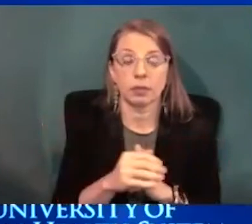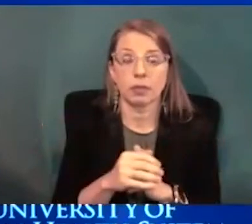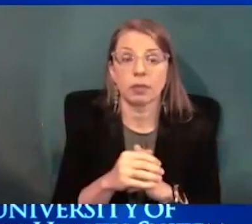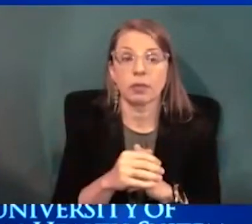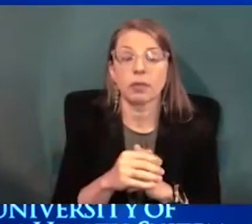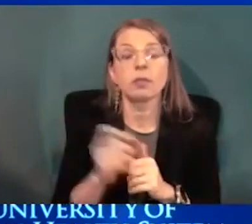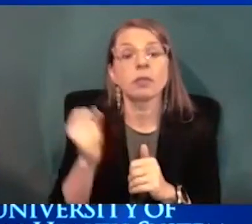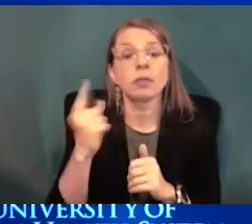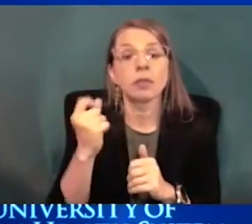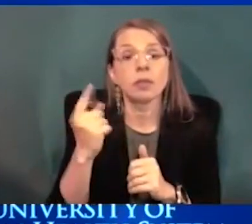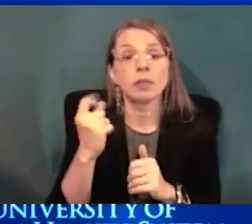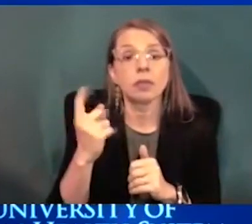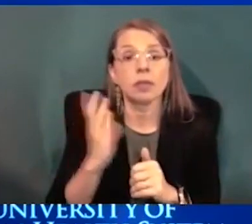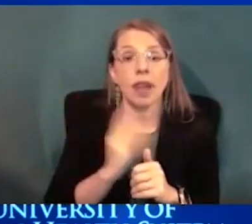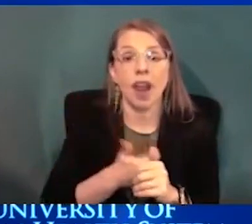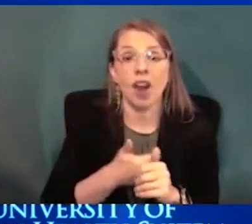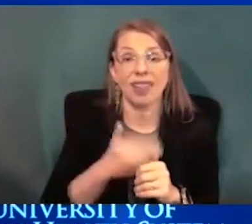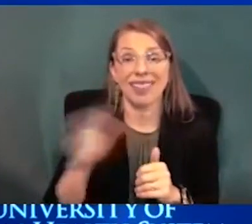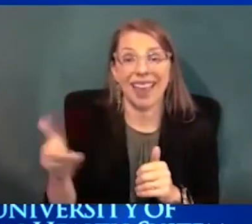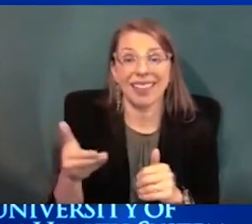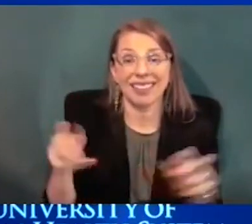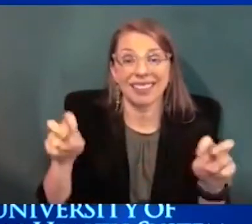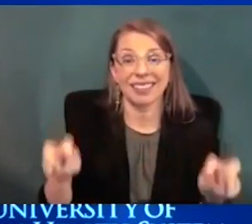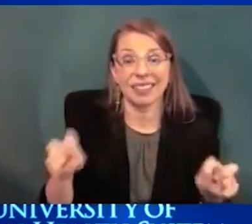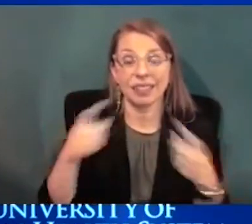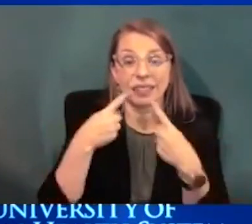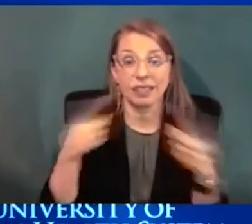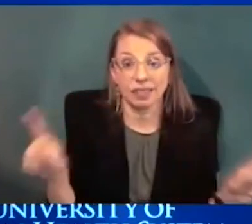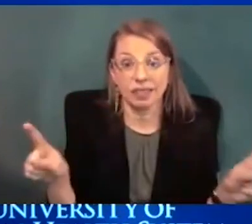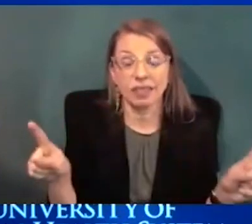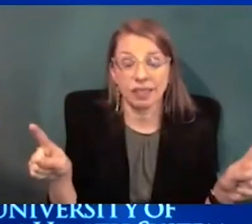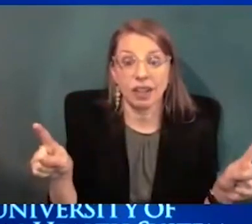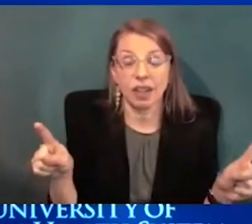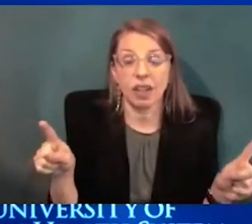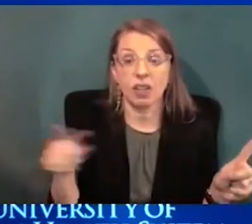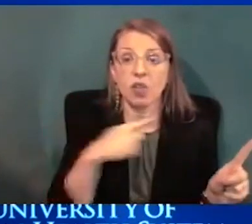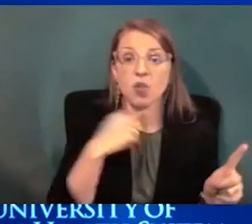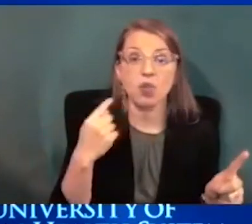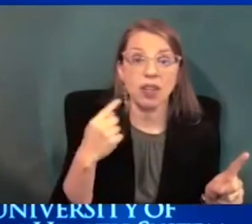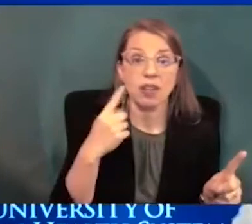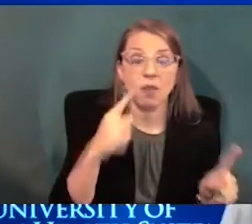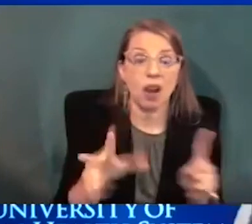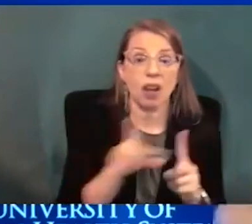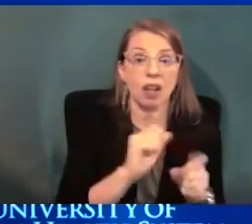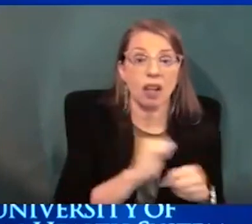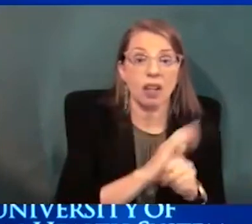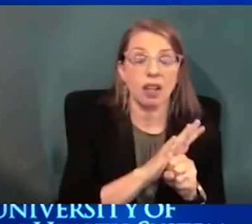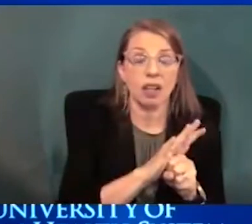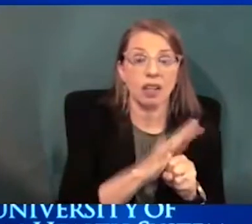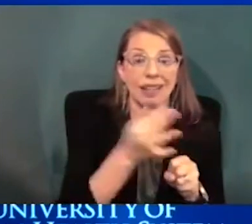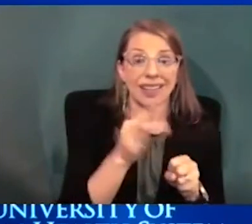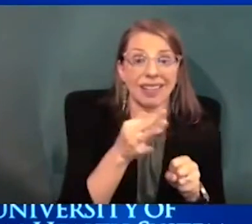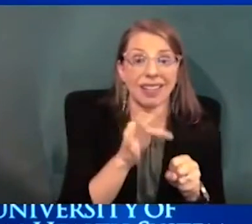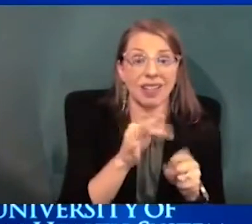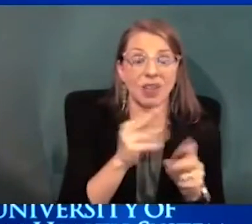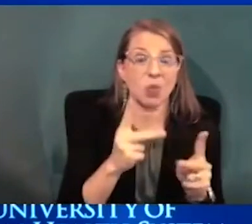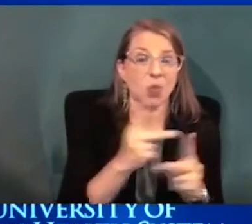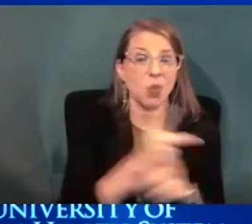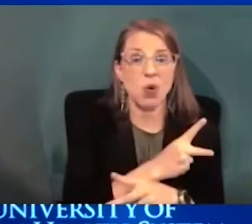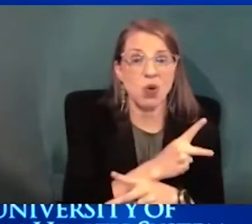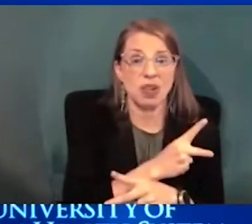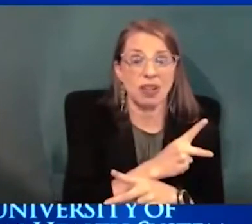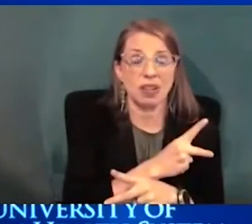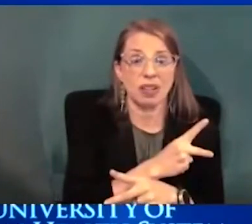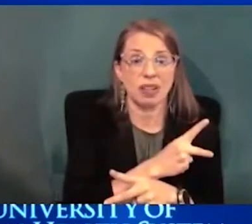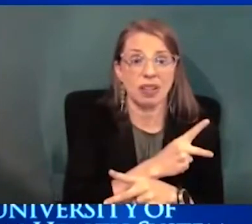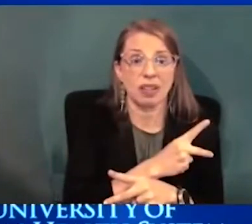is not an equal gamble. The risk of COVID-19 is thousands of times magnified